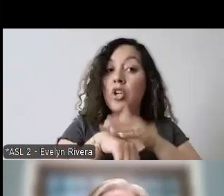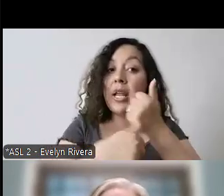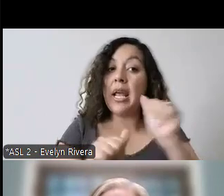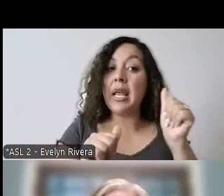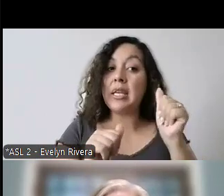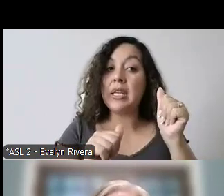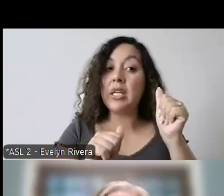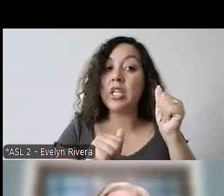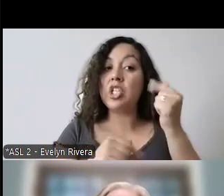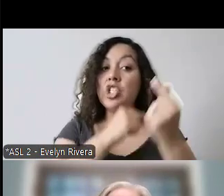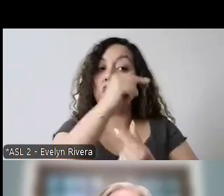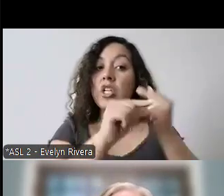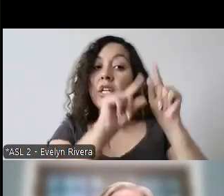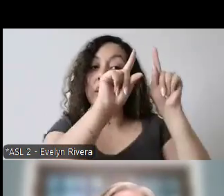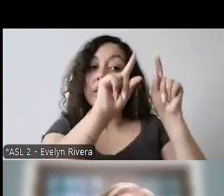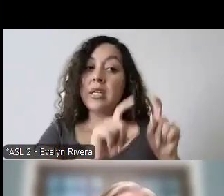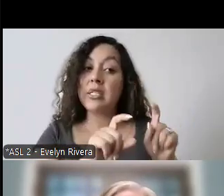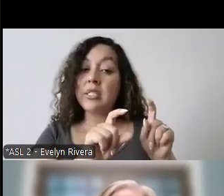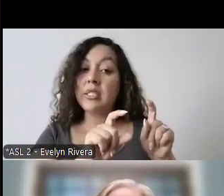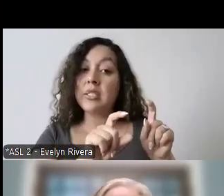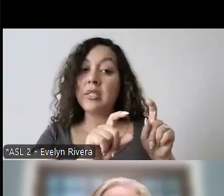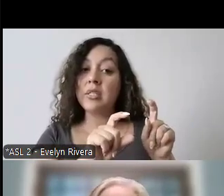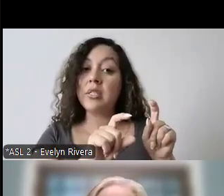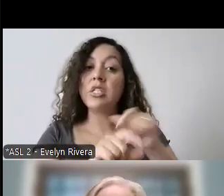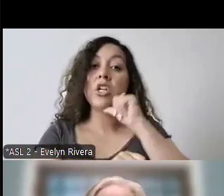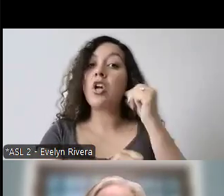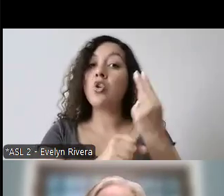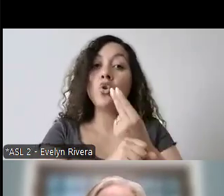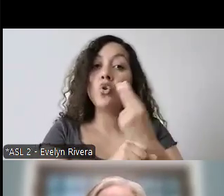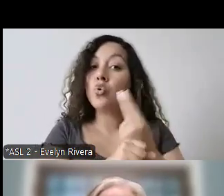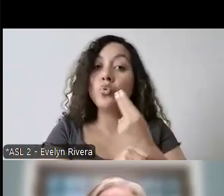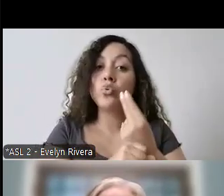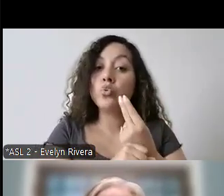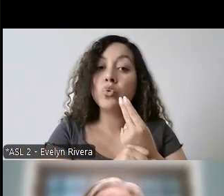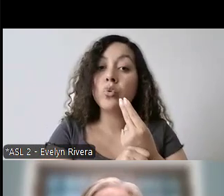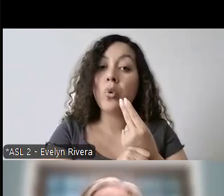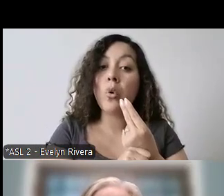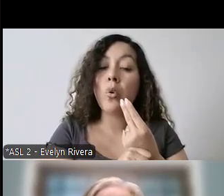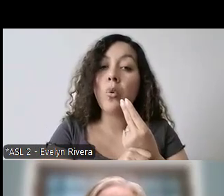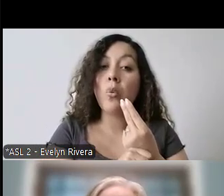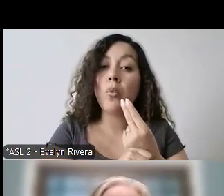testing information is not used to